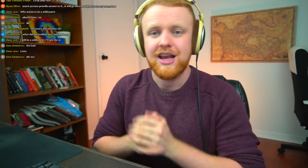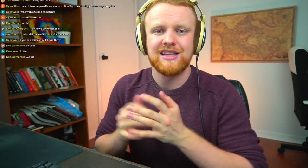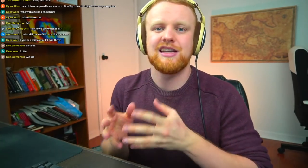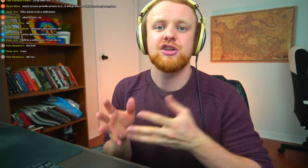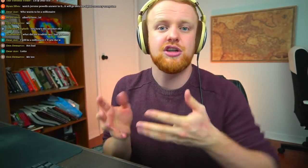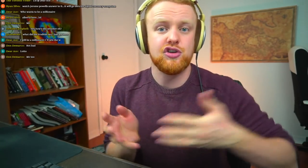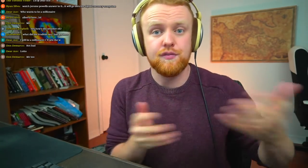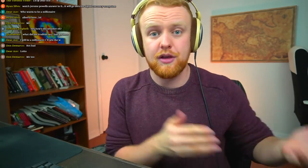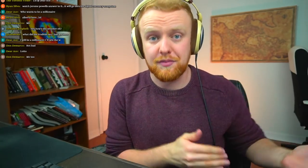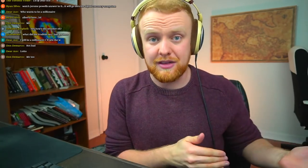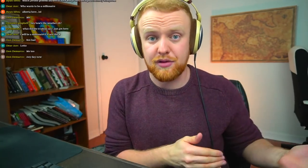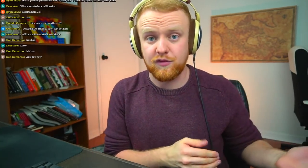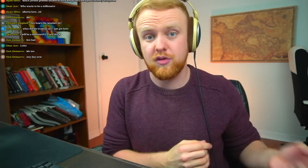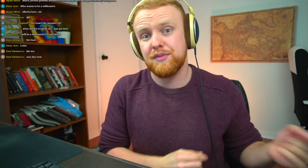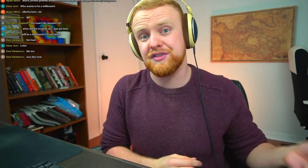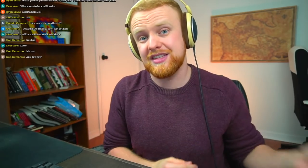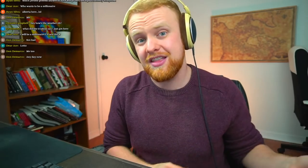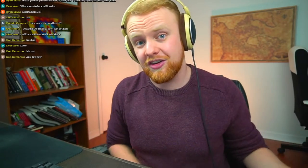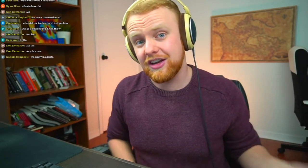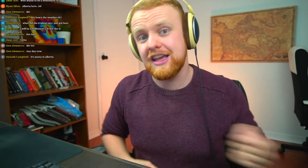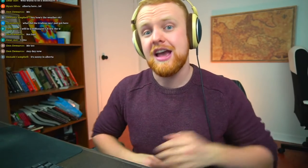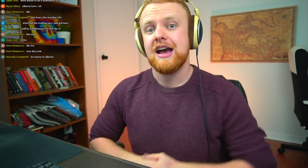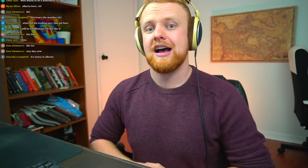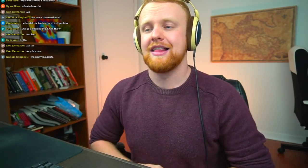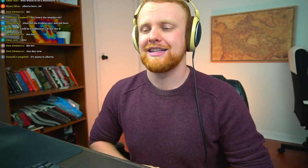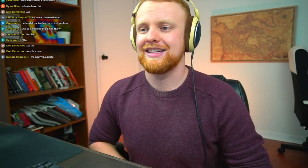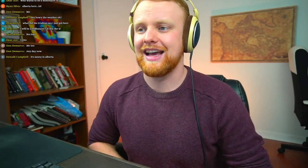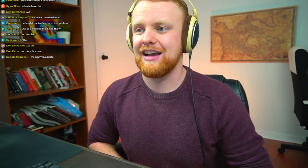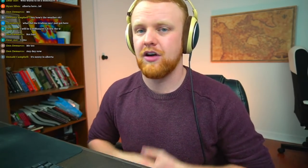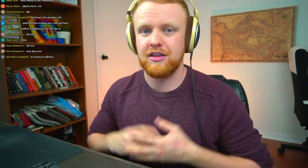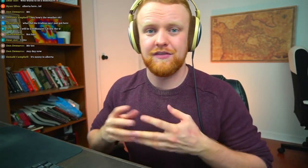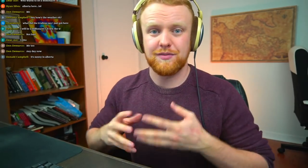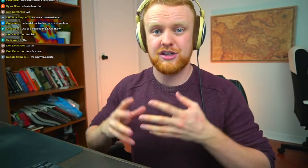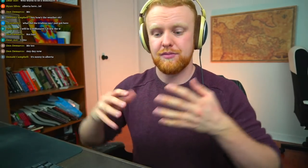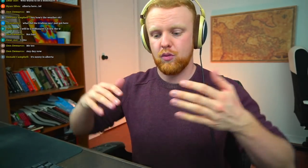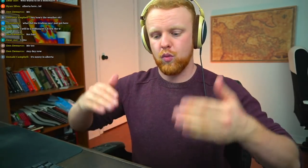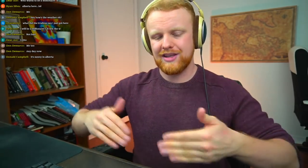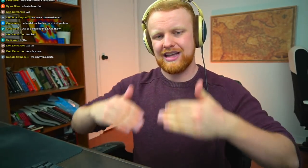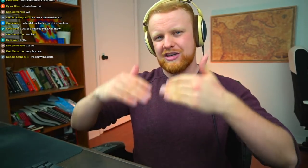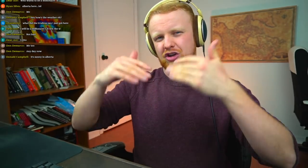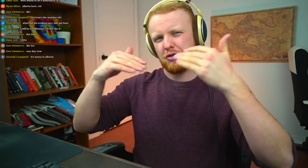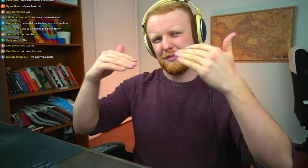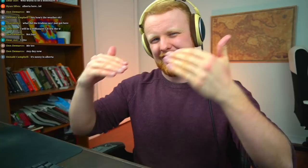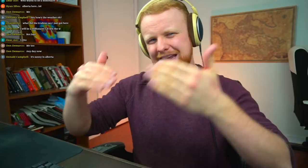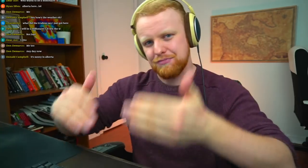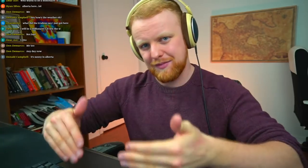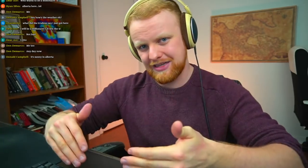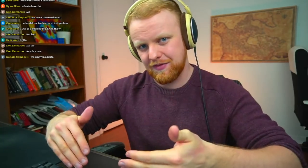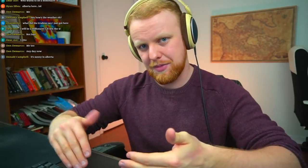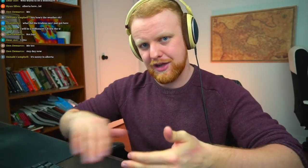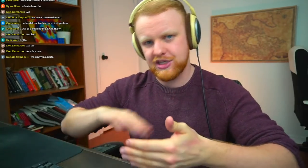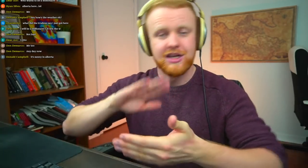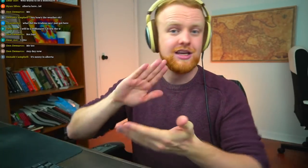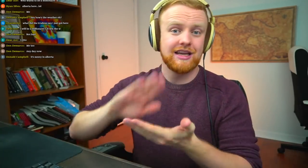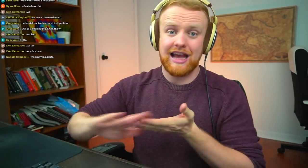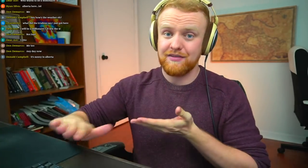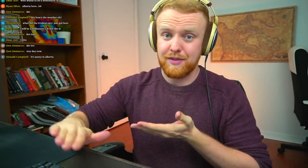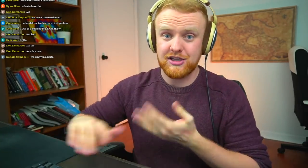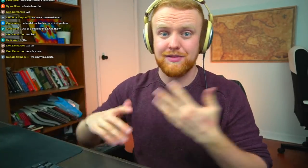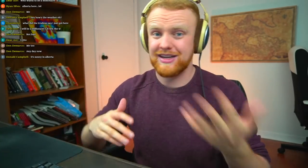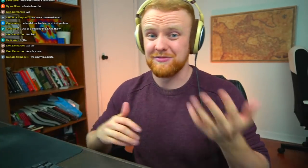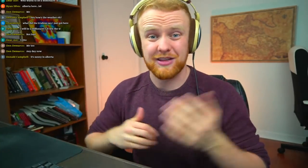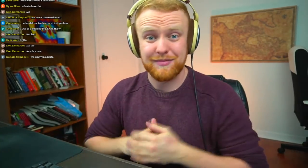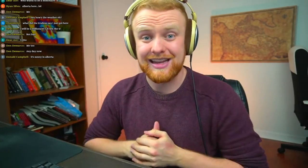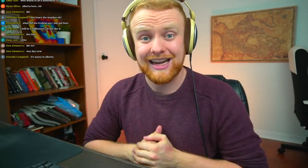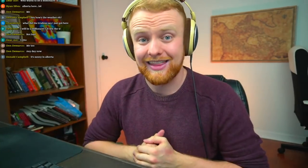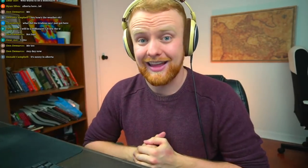conference. Essentially, new bill being put forward, Bill C-30. That's going to have all the information about what's actually going to be implemented from the budget. You can have the budget,